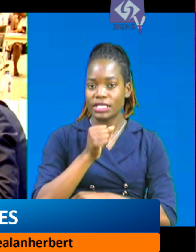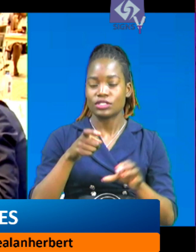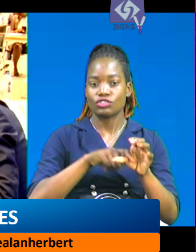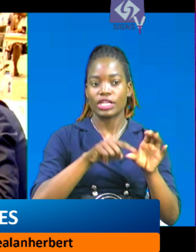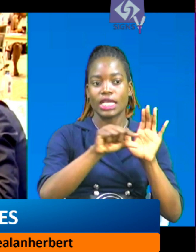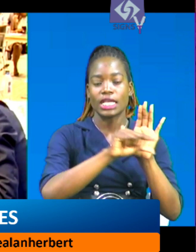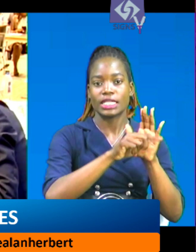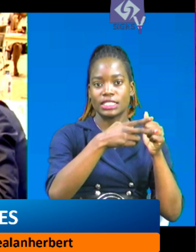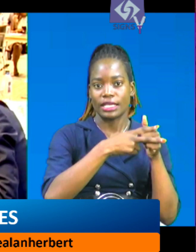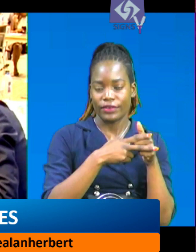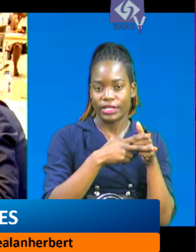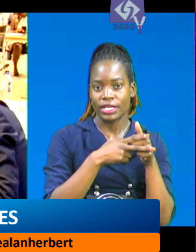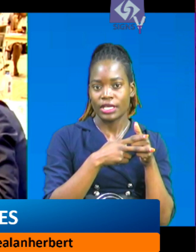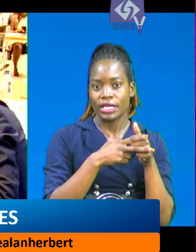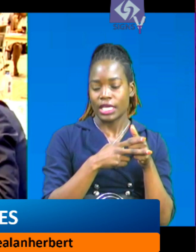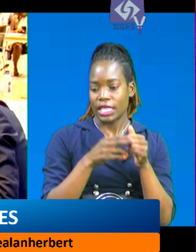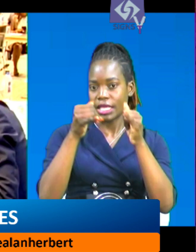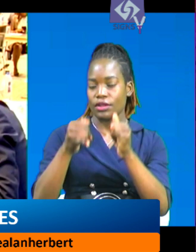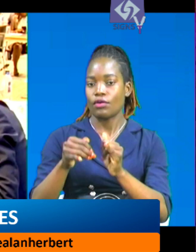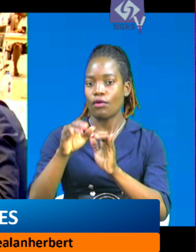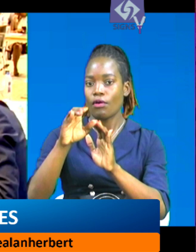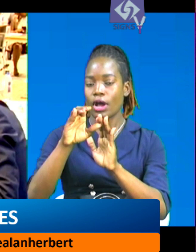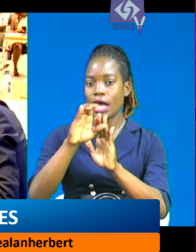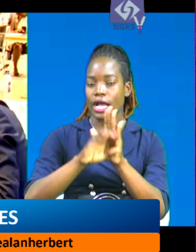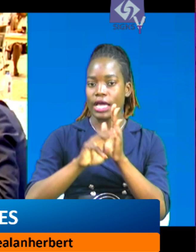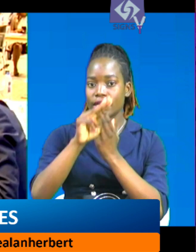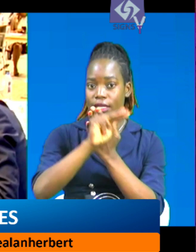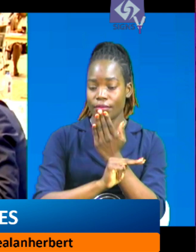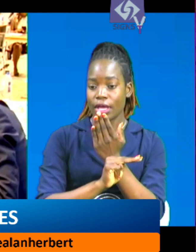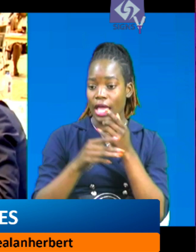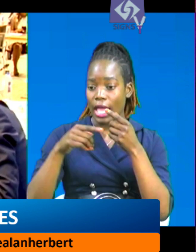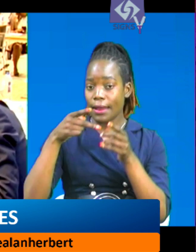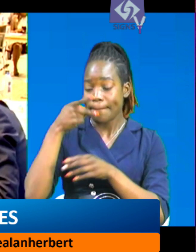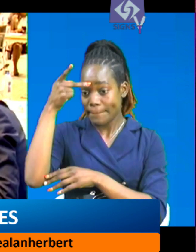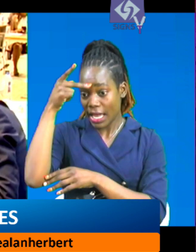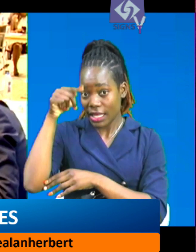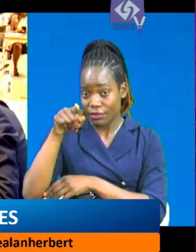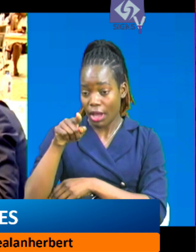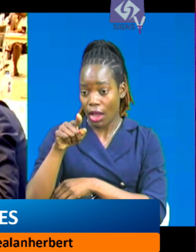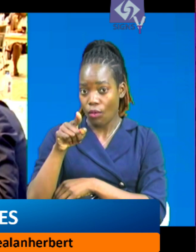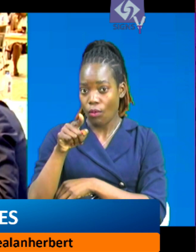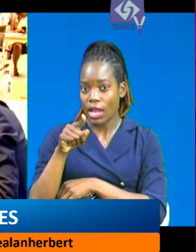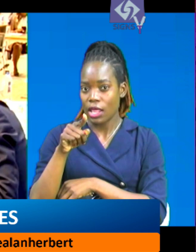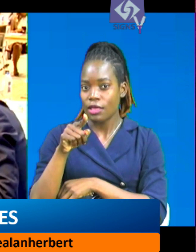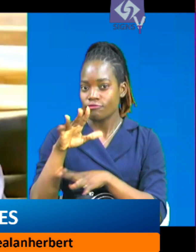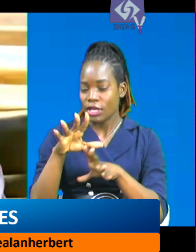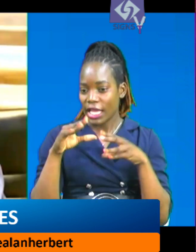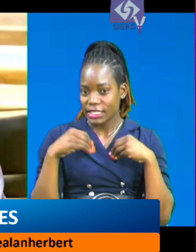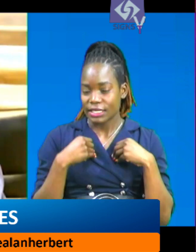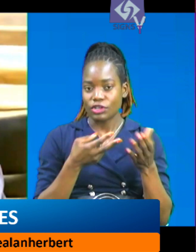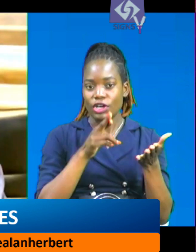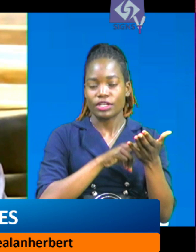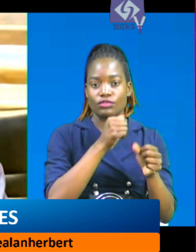7 in the new curriculum and their parents got away to register them to do